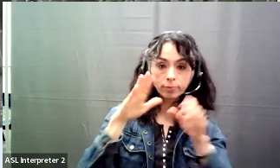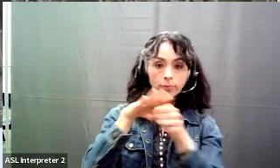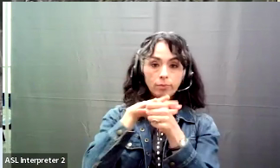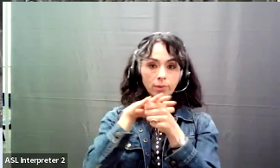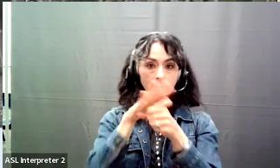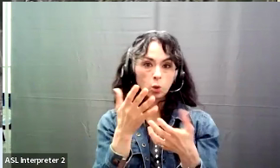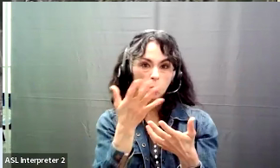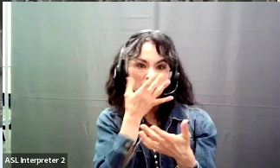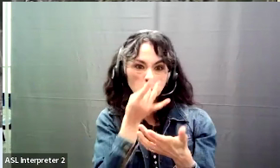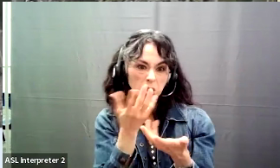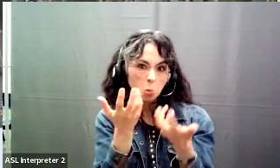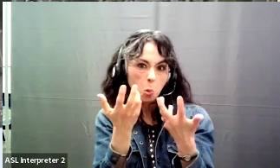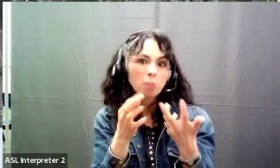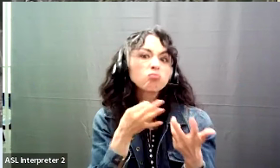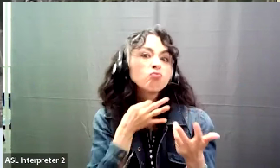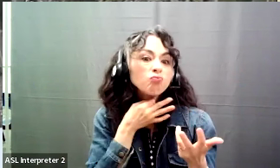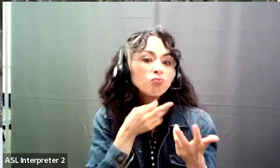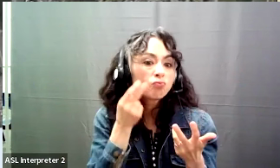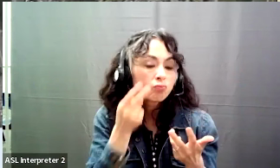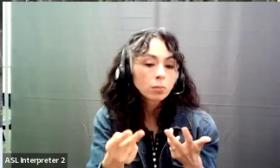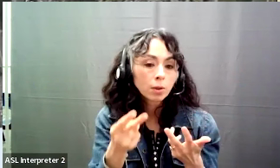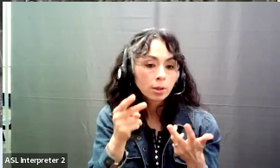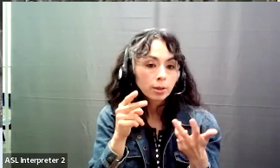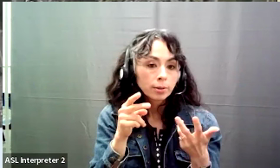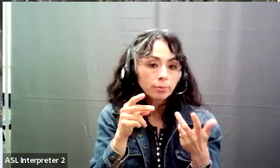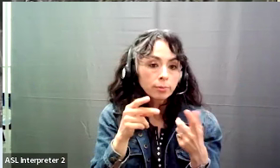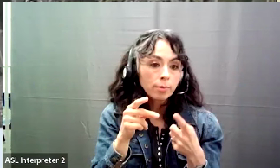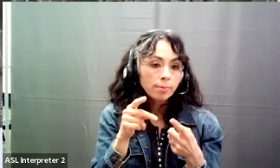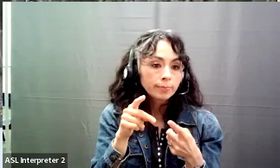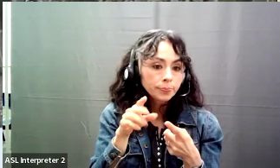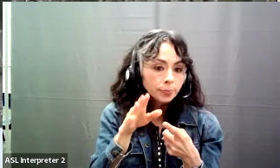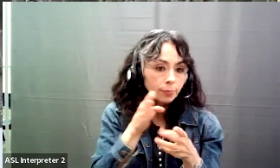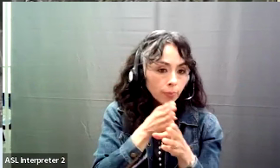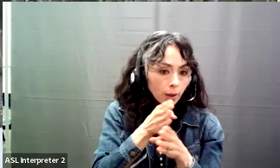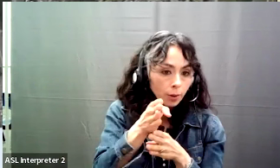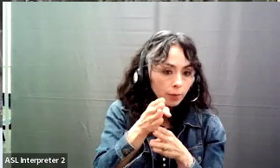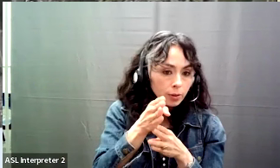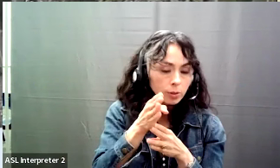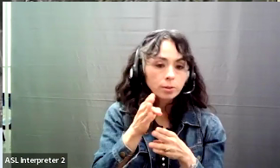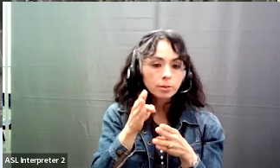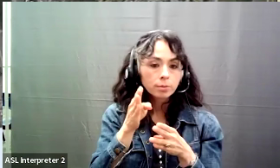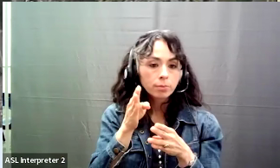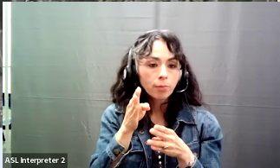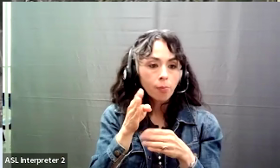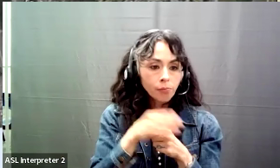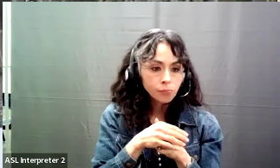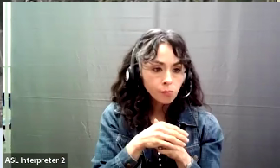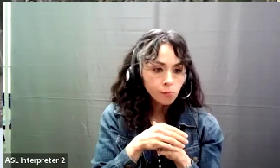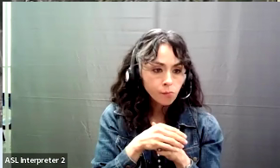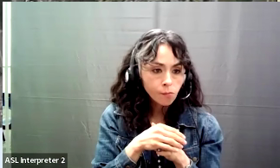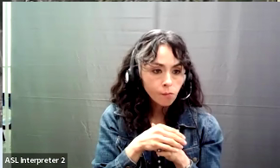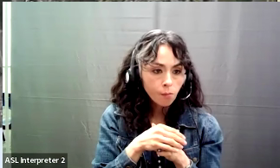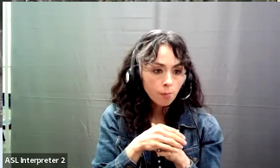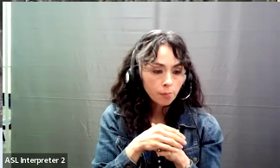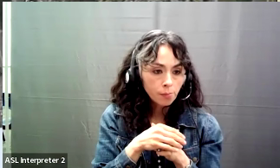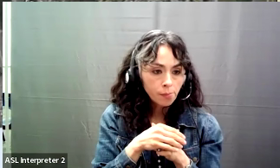left. It's a method of importing the area of interest.